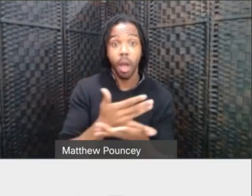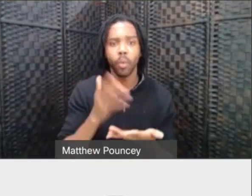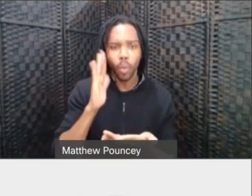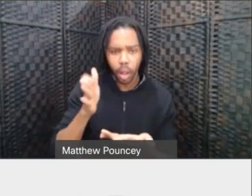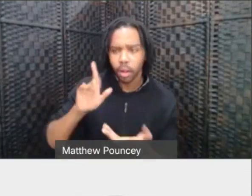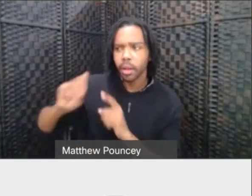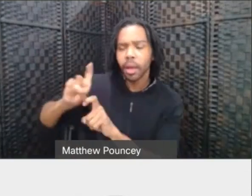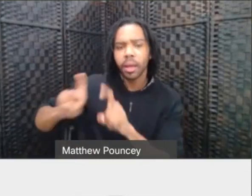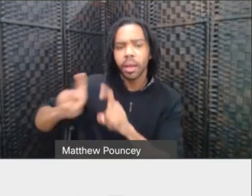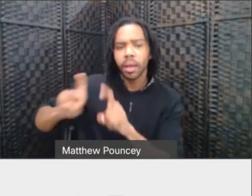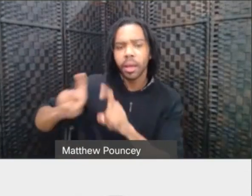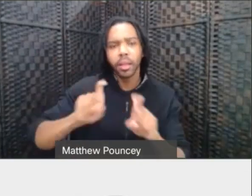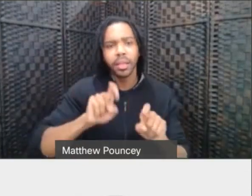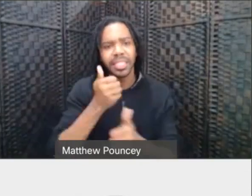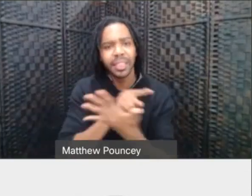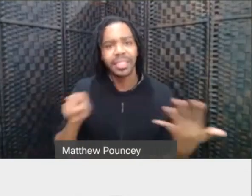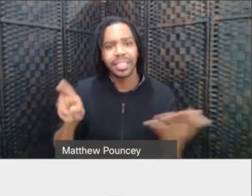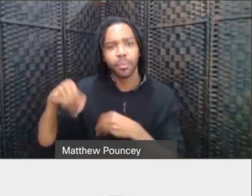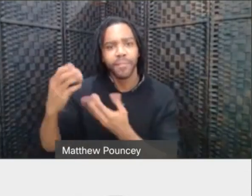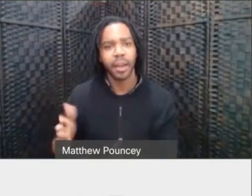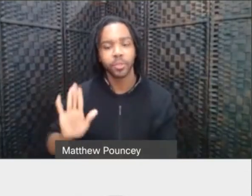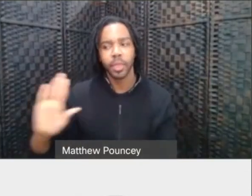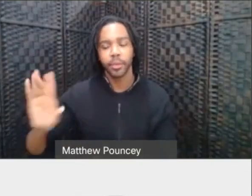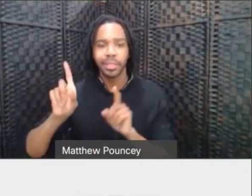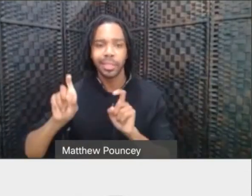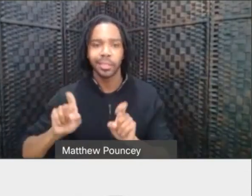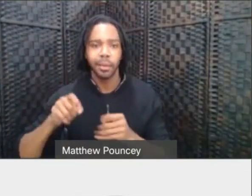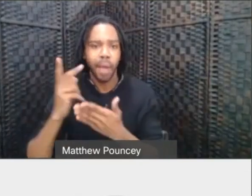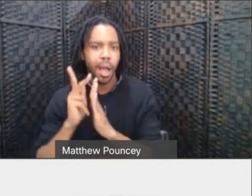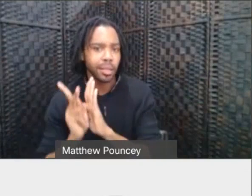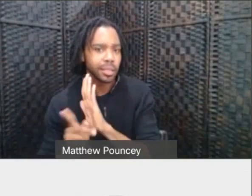the providers' testing policies.